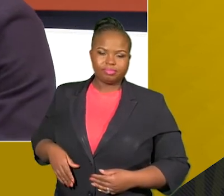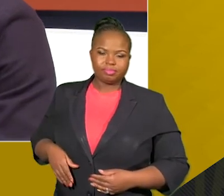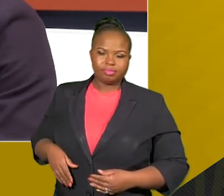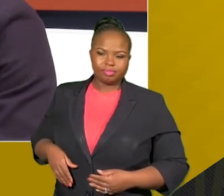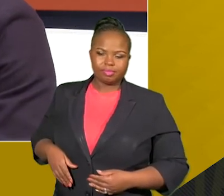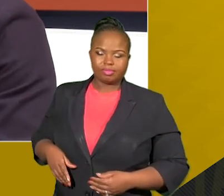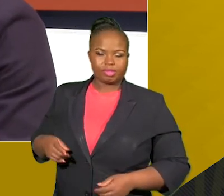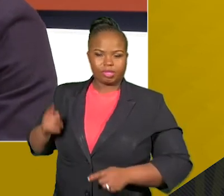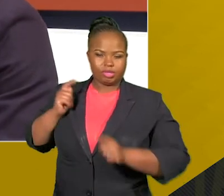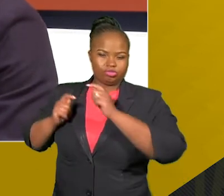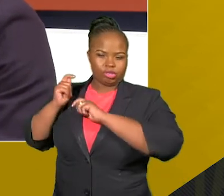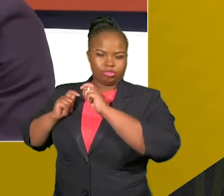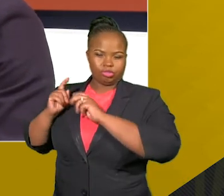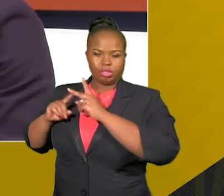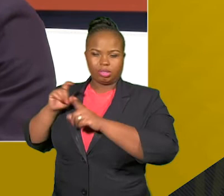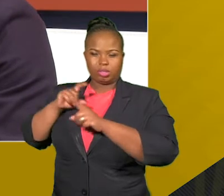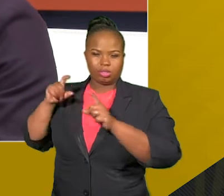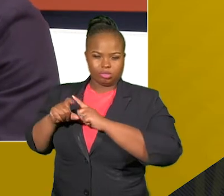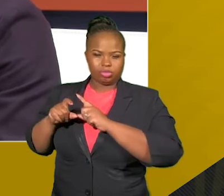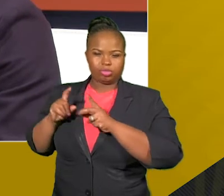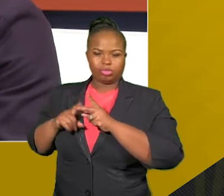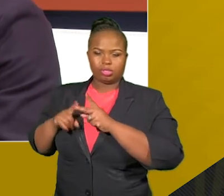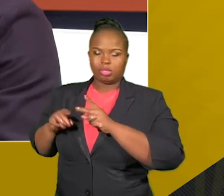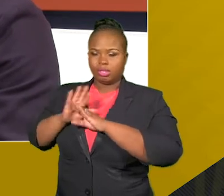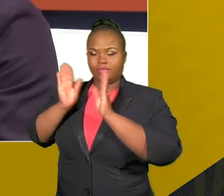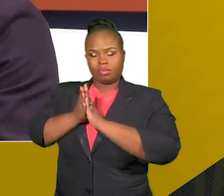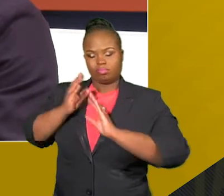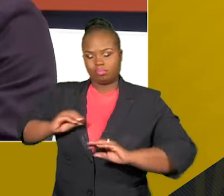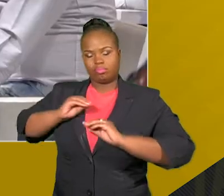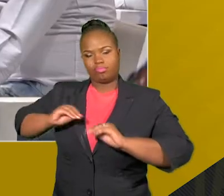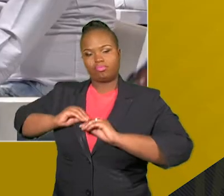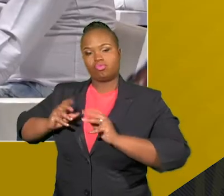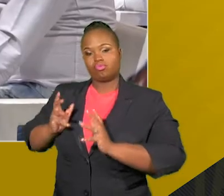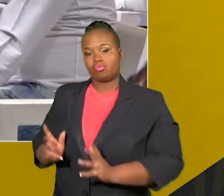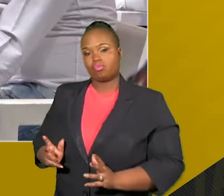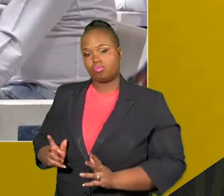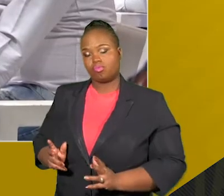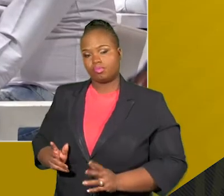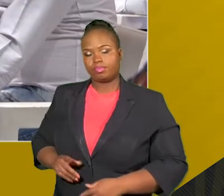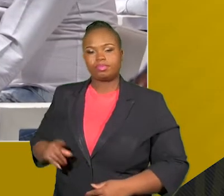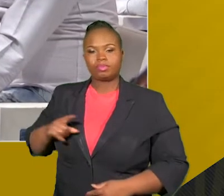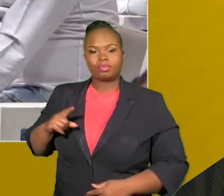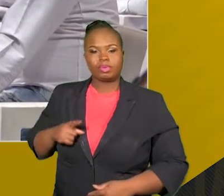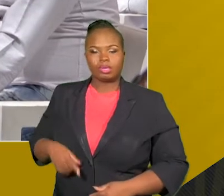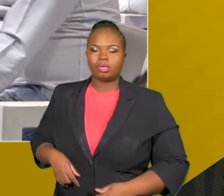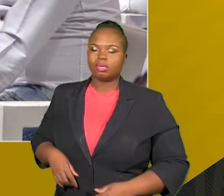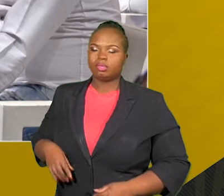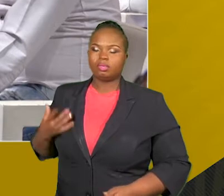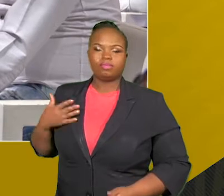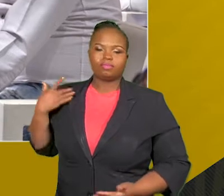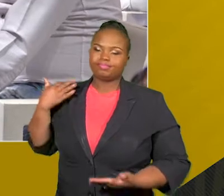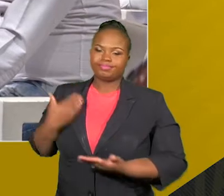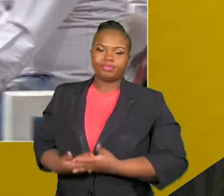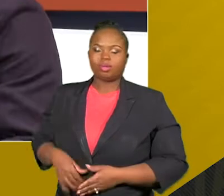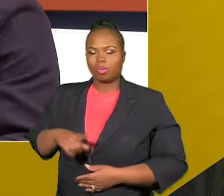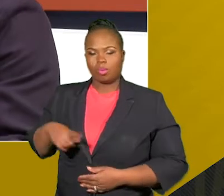You look at our traditions, the culture, the messages that we have been getting from that. Yes. Right? These things have been told over a period